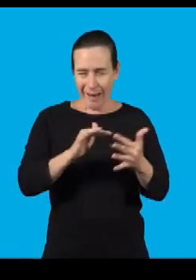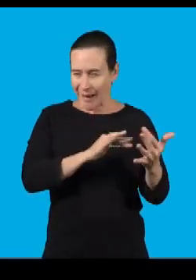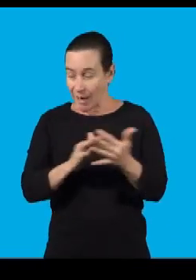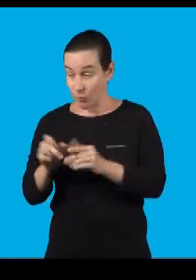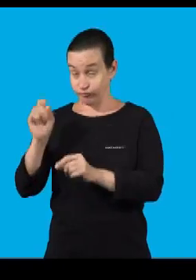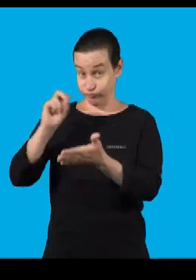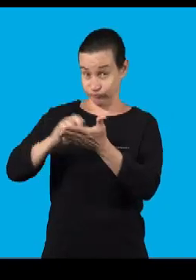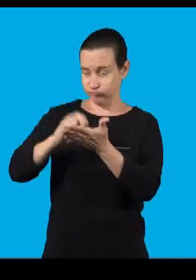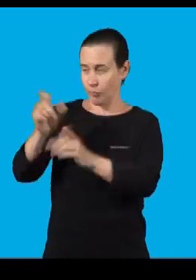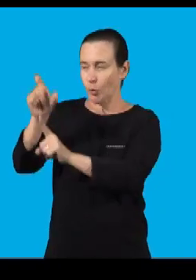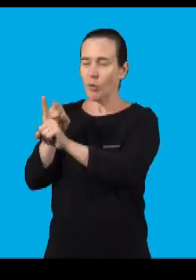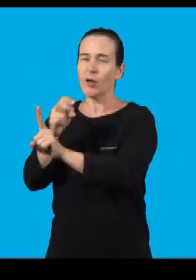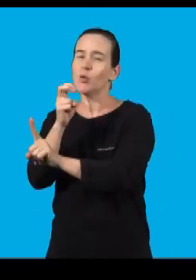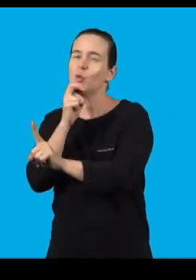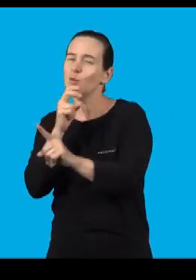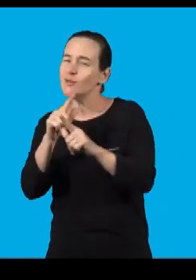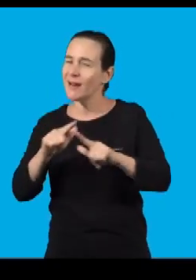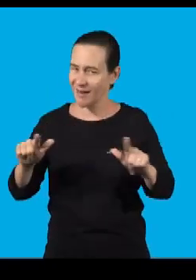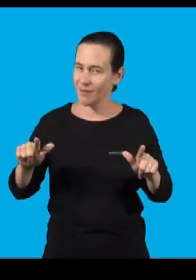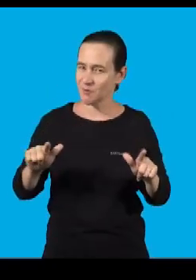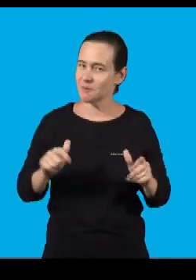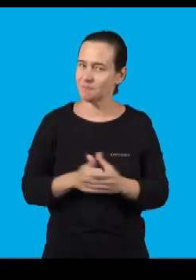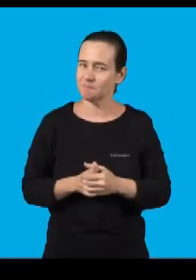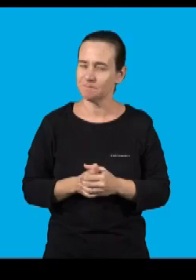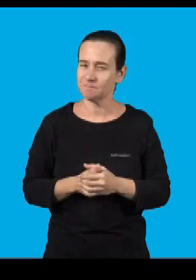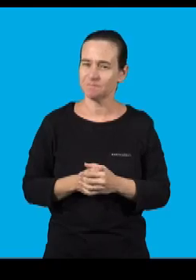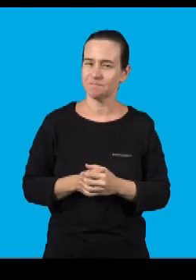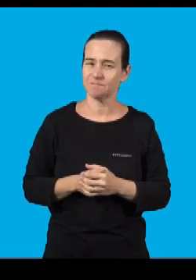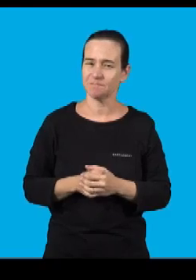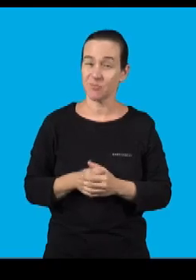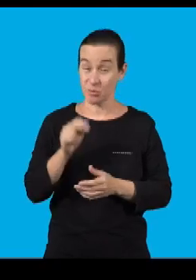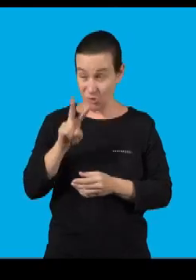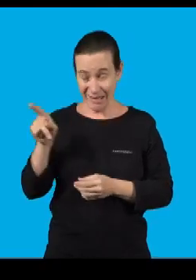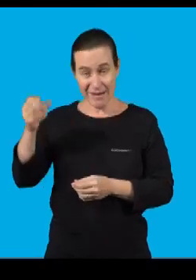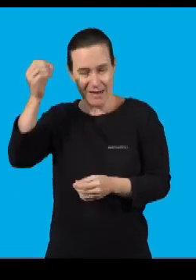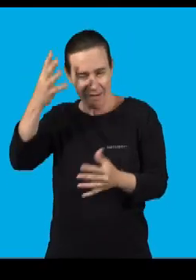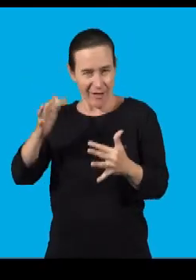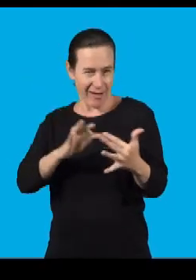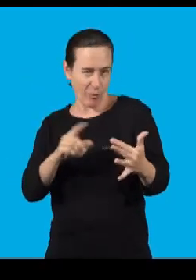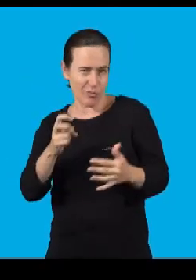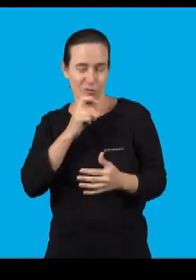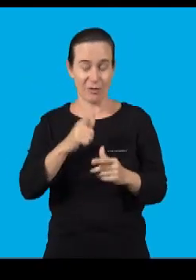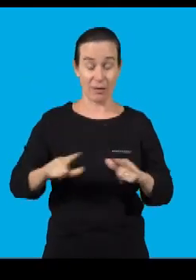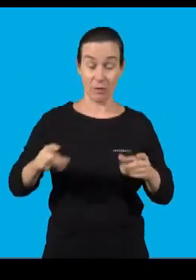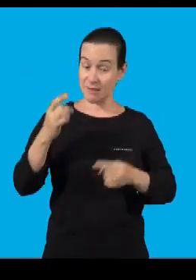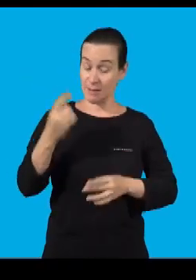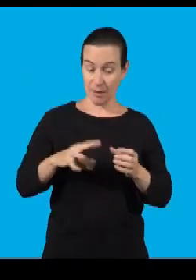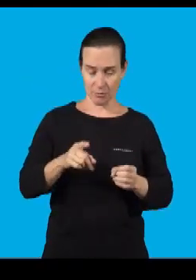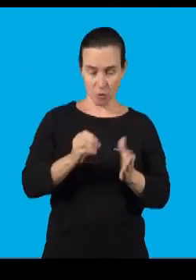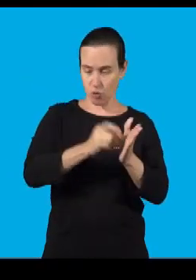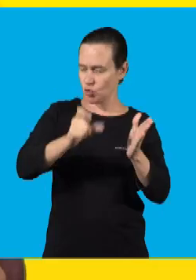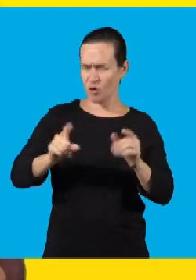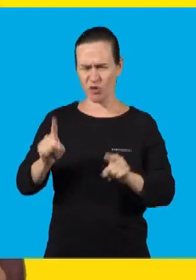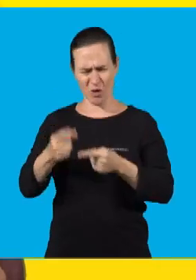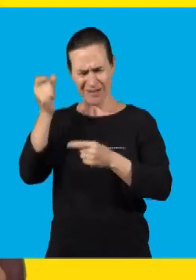the manipulation of language. So see how cleverly language gets manipulated. And many times, because